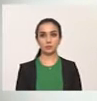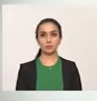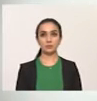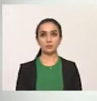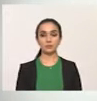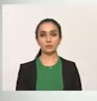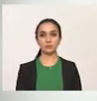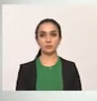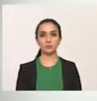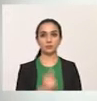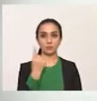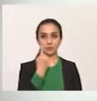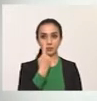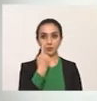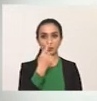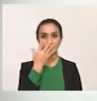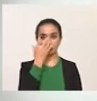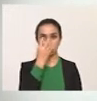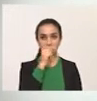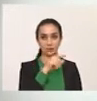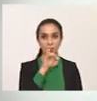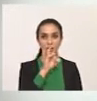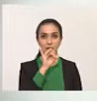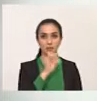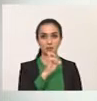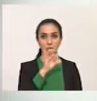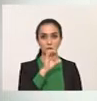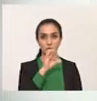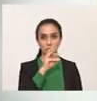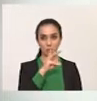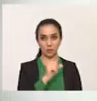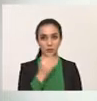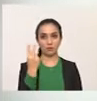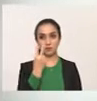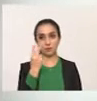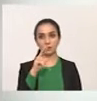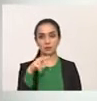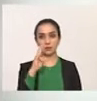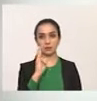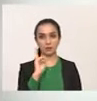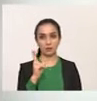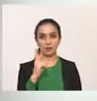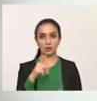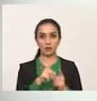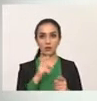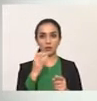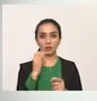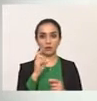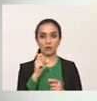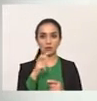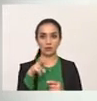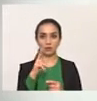Demak, bu birinchi rasmda ribosomalar, ikkinchi rasmda DNK